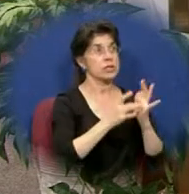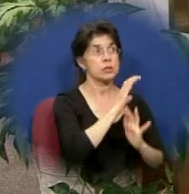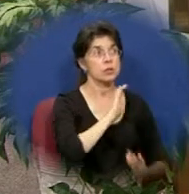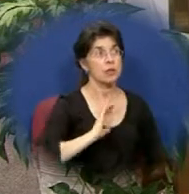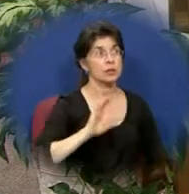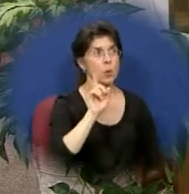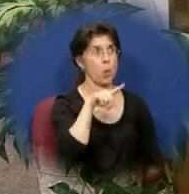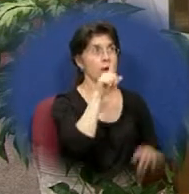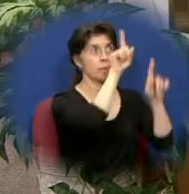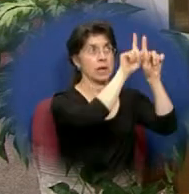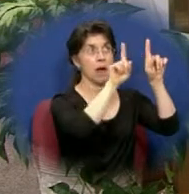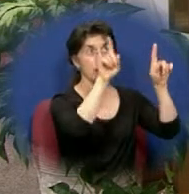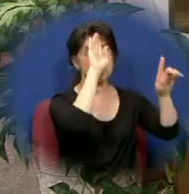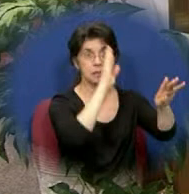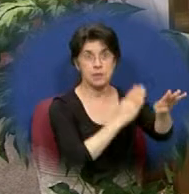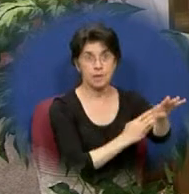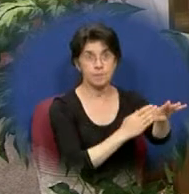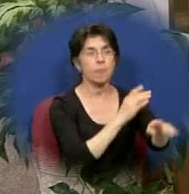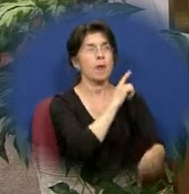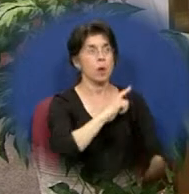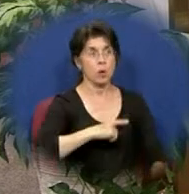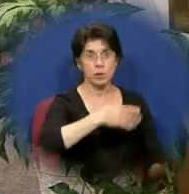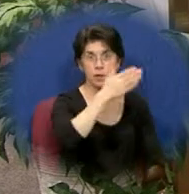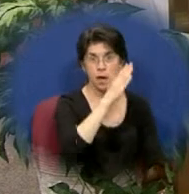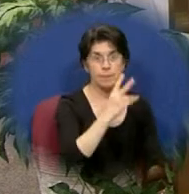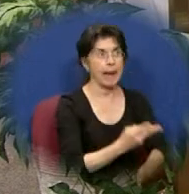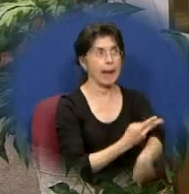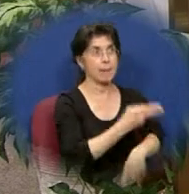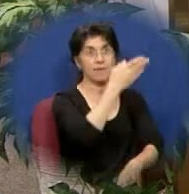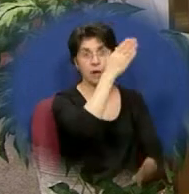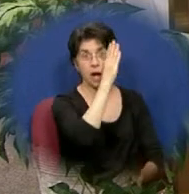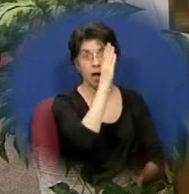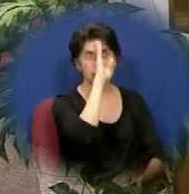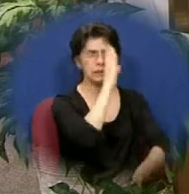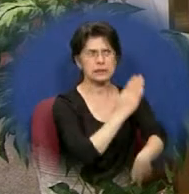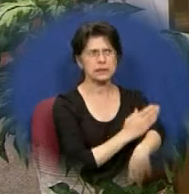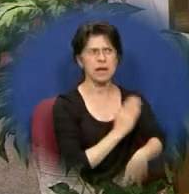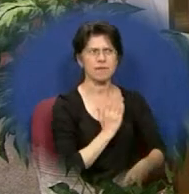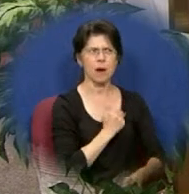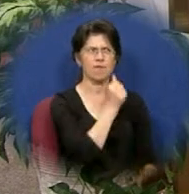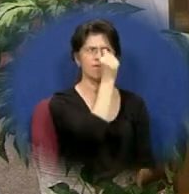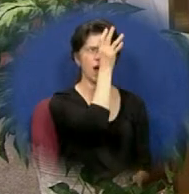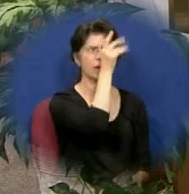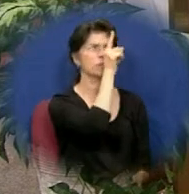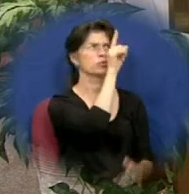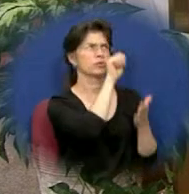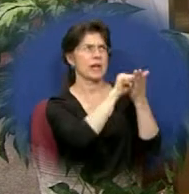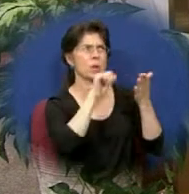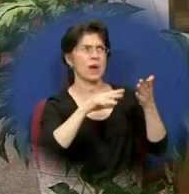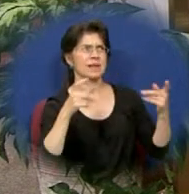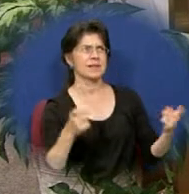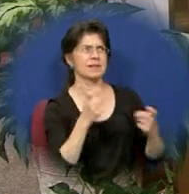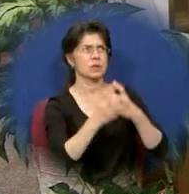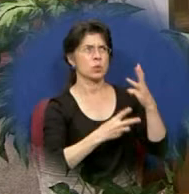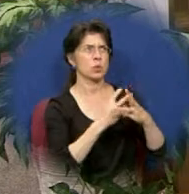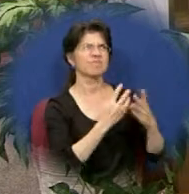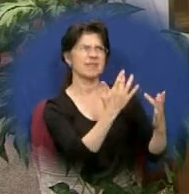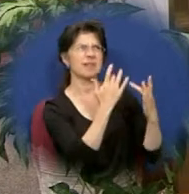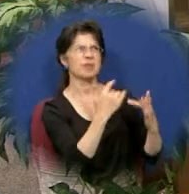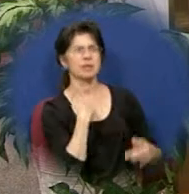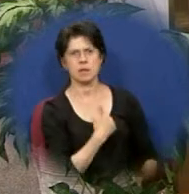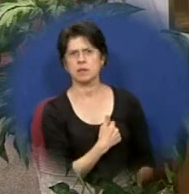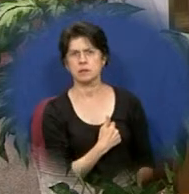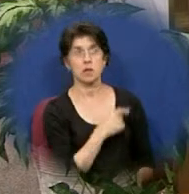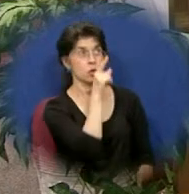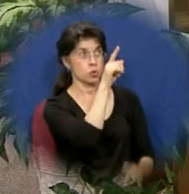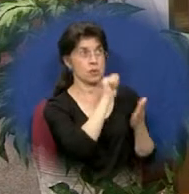Son, Lord God, Lamb of God, Son of the Father, you take away the sins of the world, have mercy on us. You take